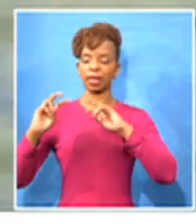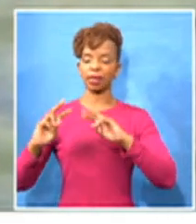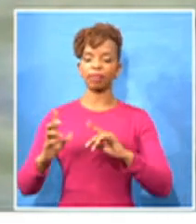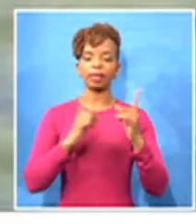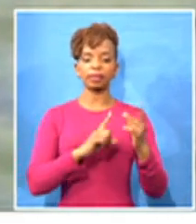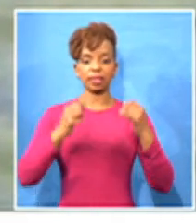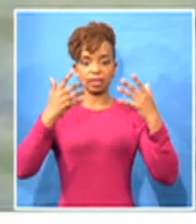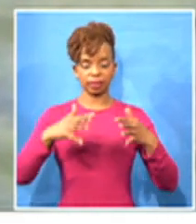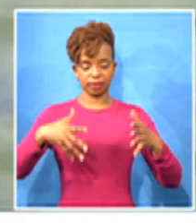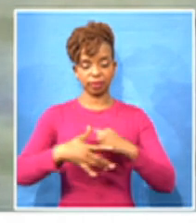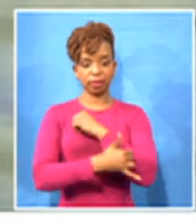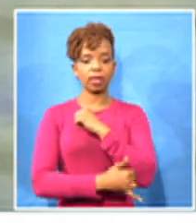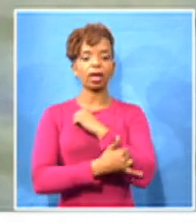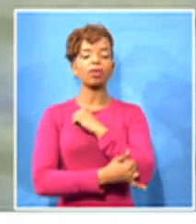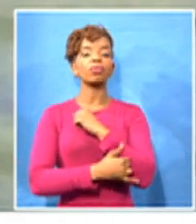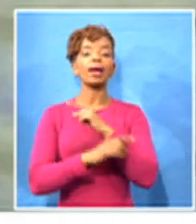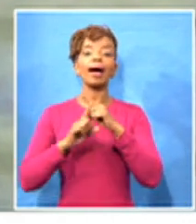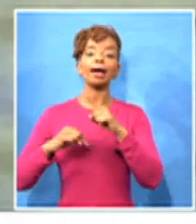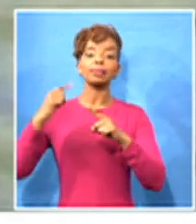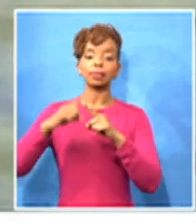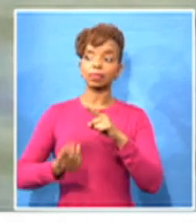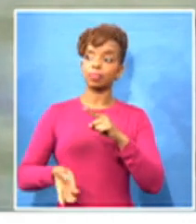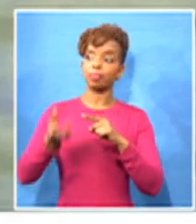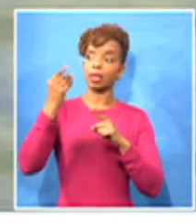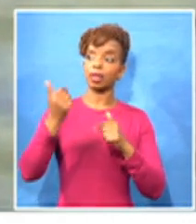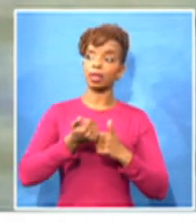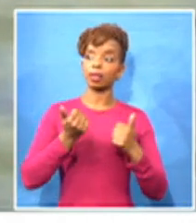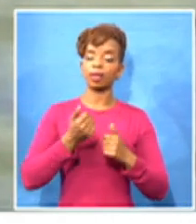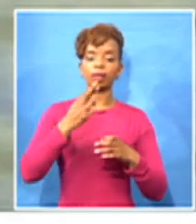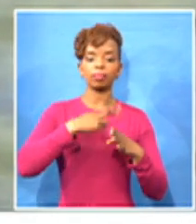country. And until we have those results, we cannot really say with